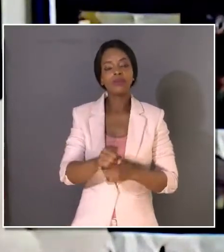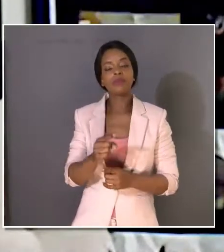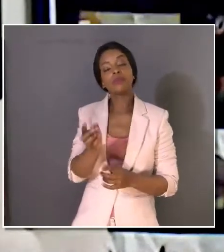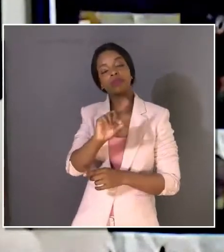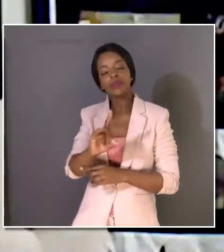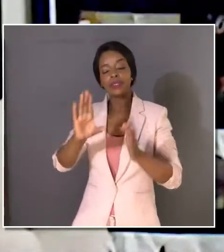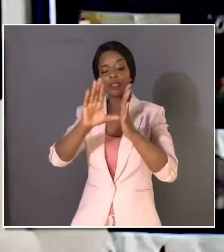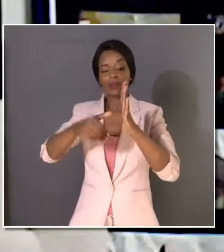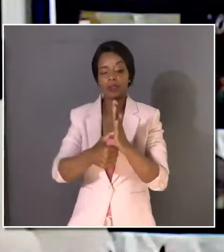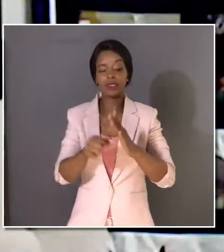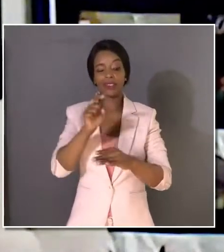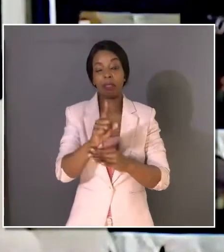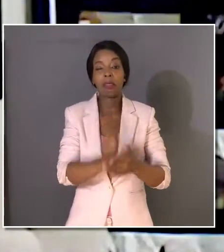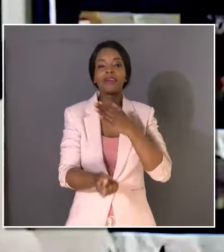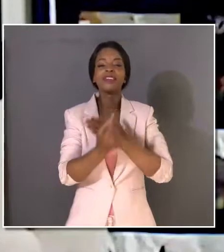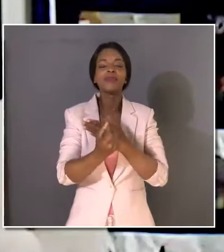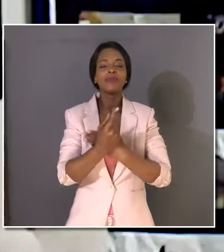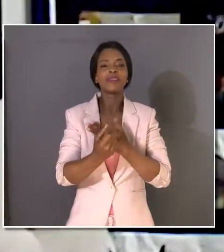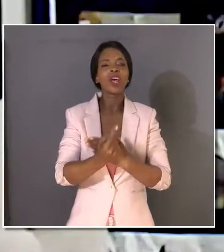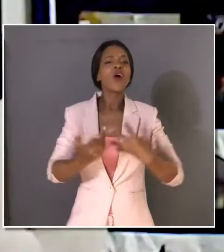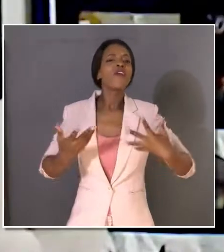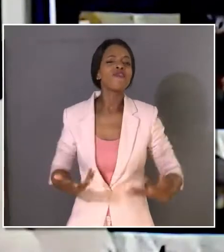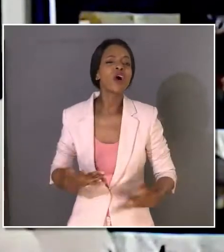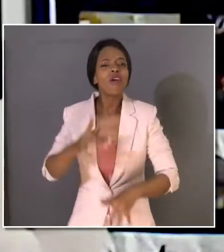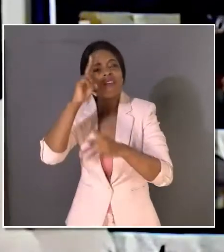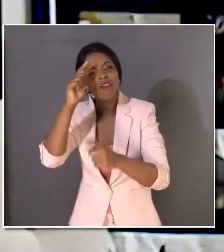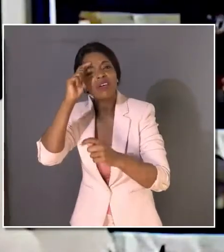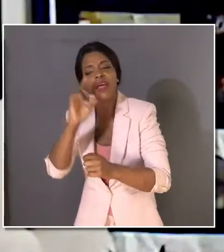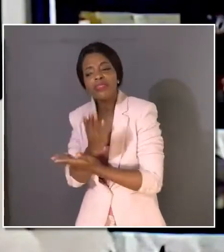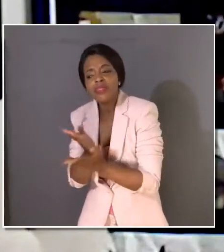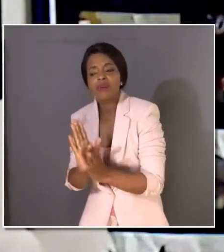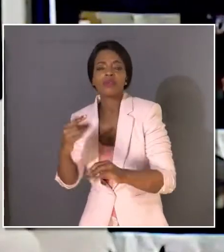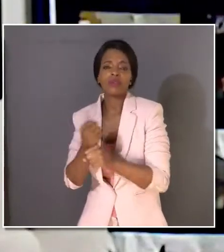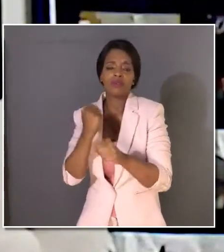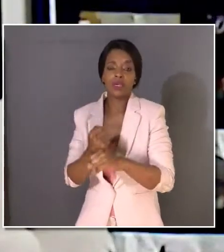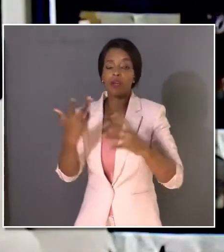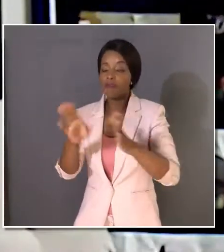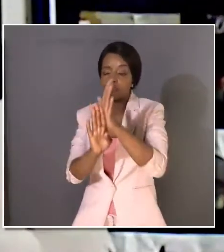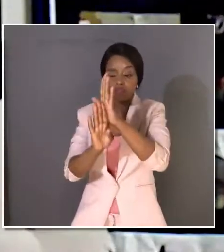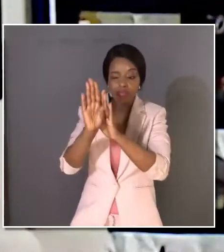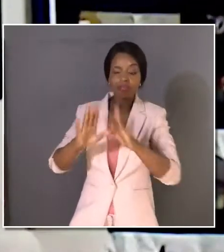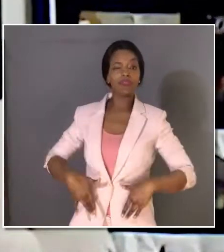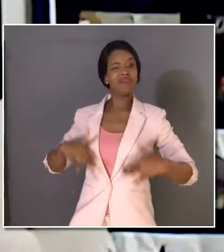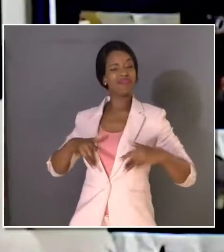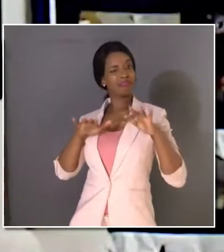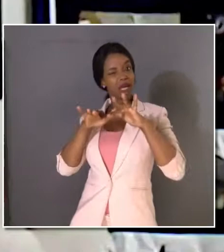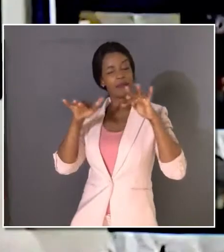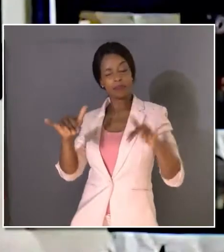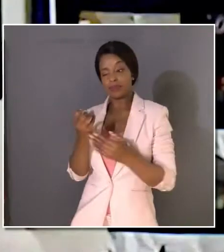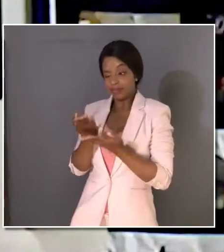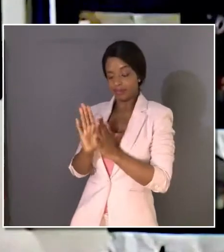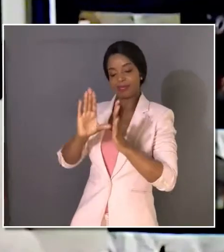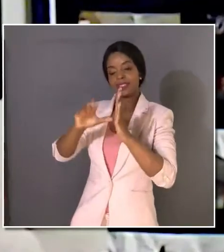Disability Empowerment Awards, to honor those working to improve the lives of people with disabilities and to